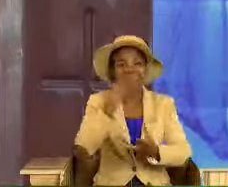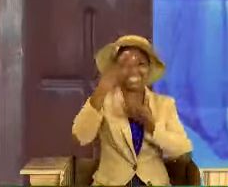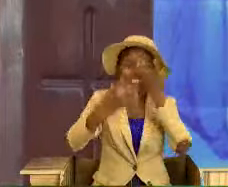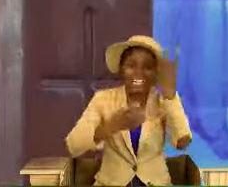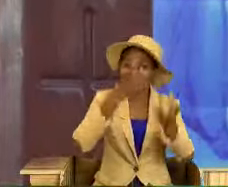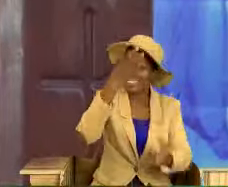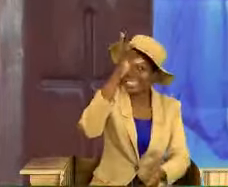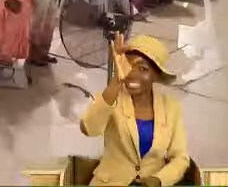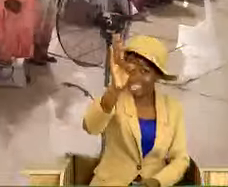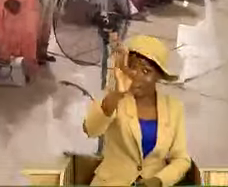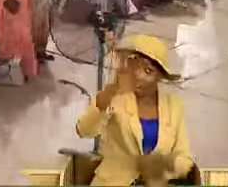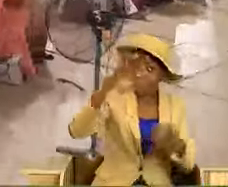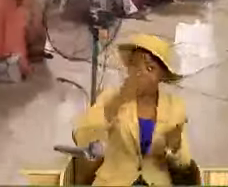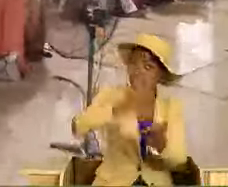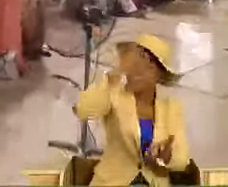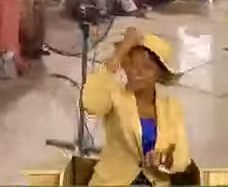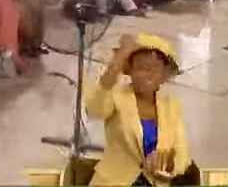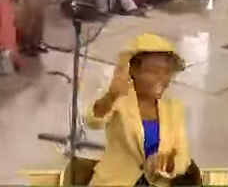Sevenfold